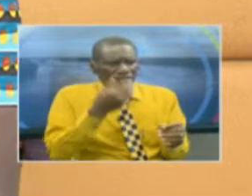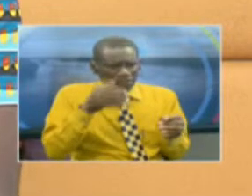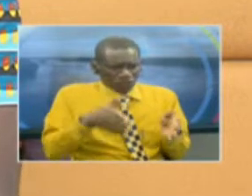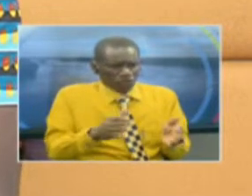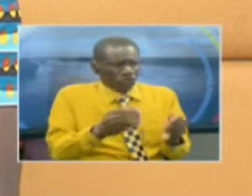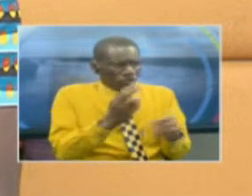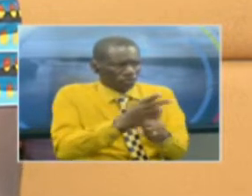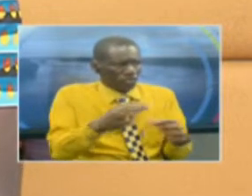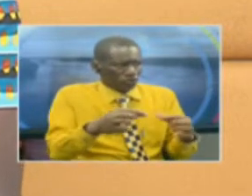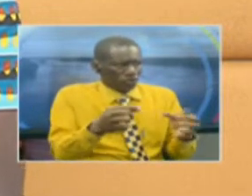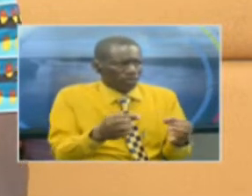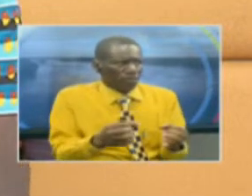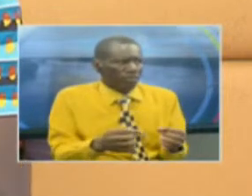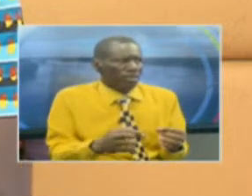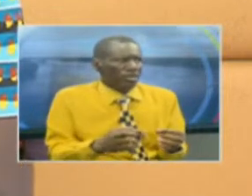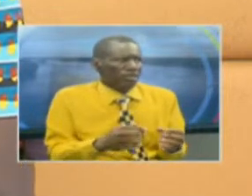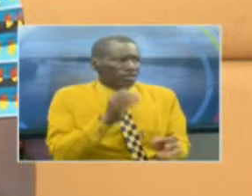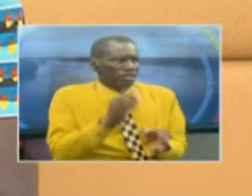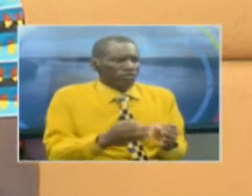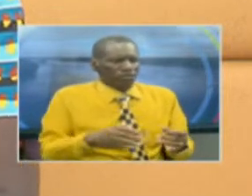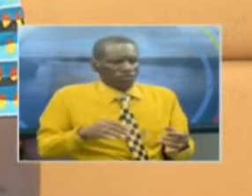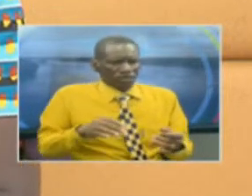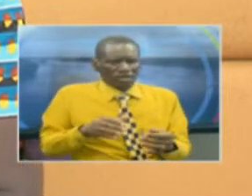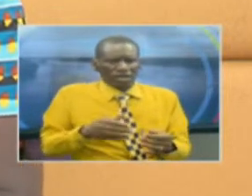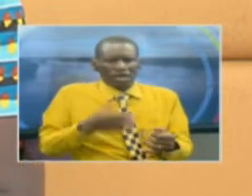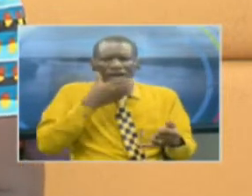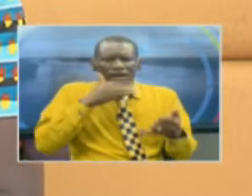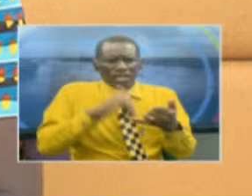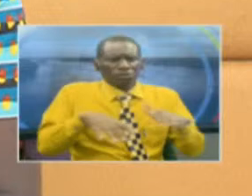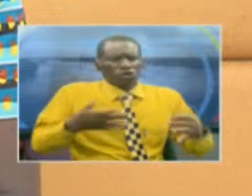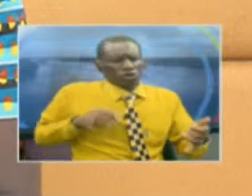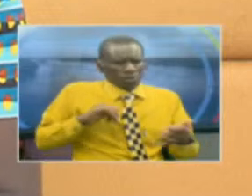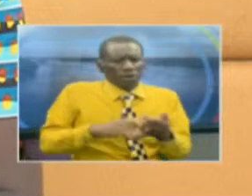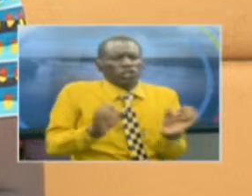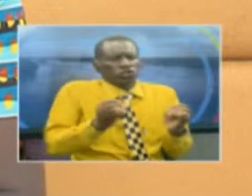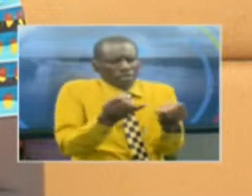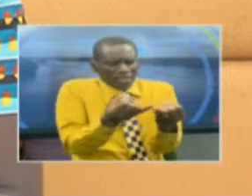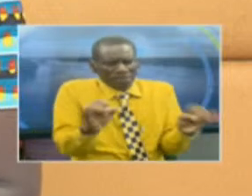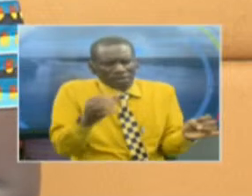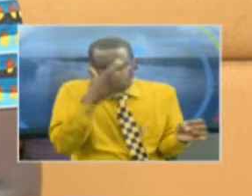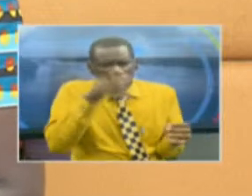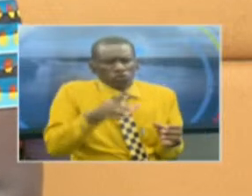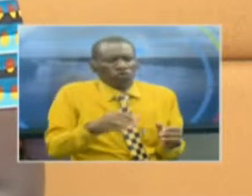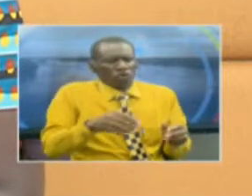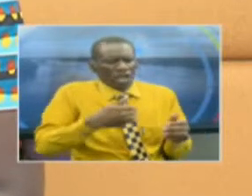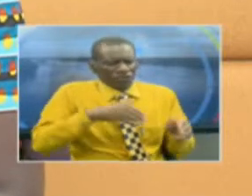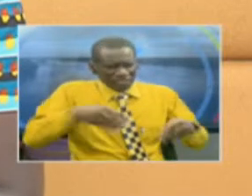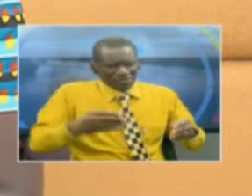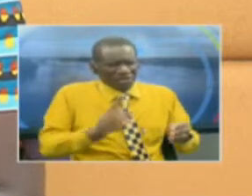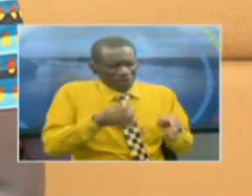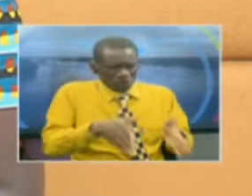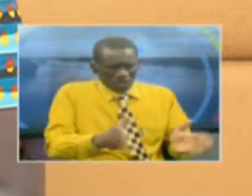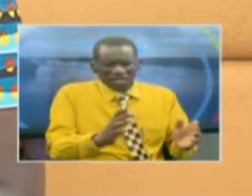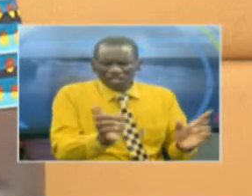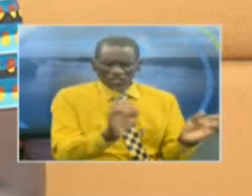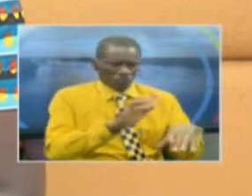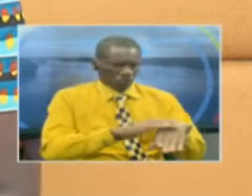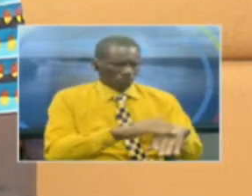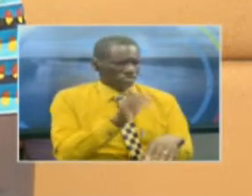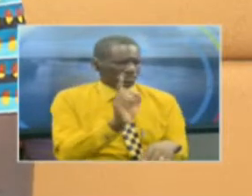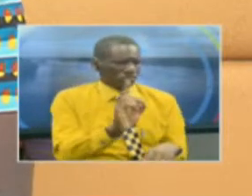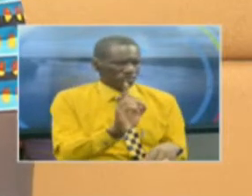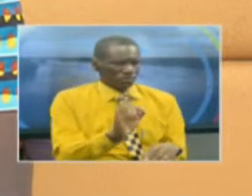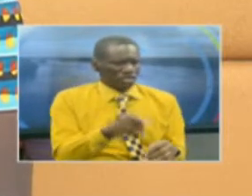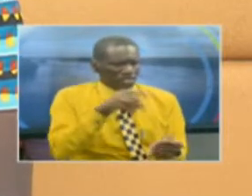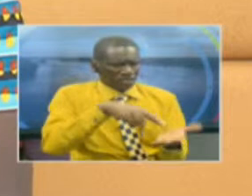this context. Because if a spouse is not able to be independent because they have a disability in some way or in more ways, then